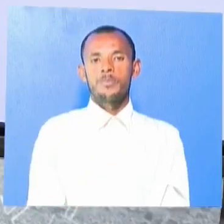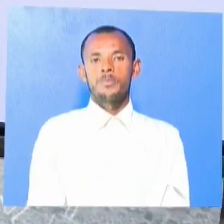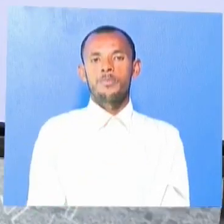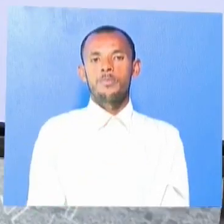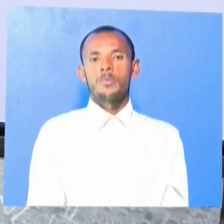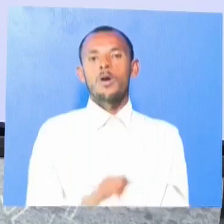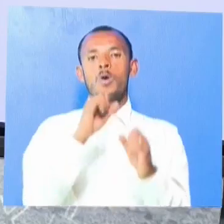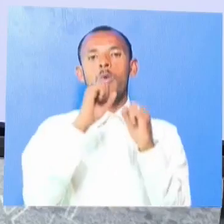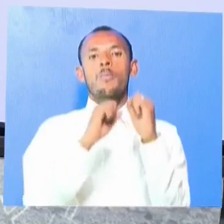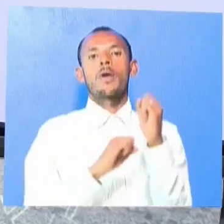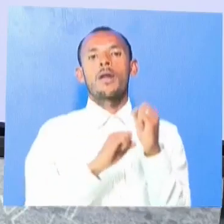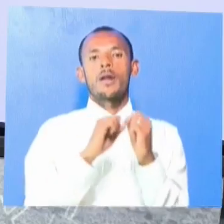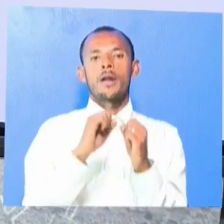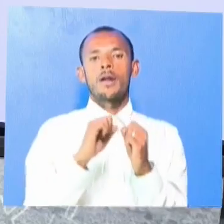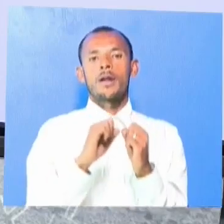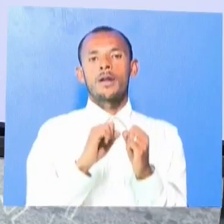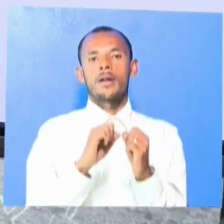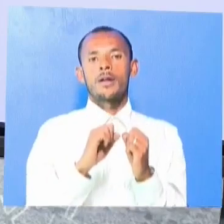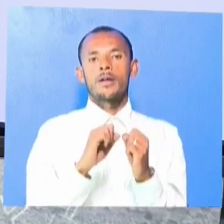compare